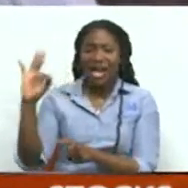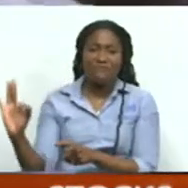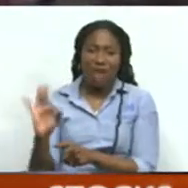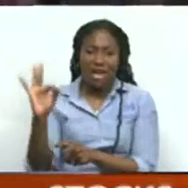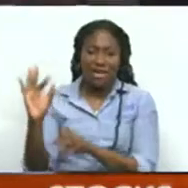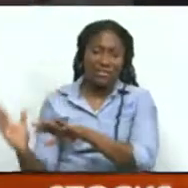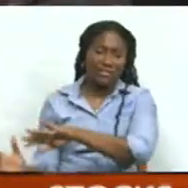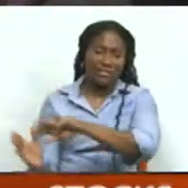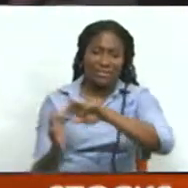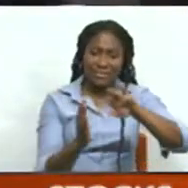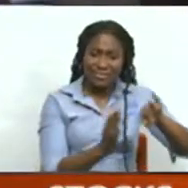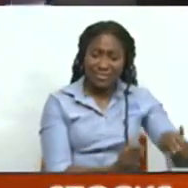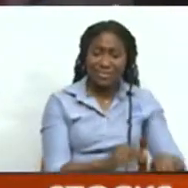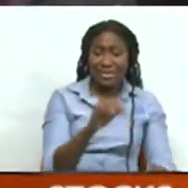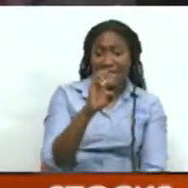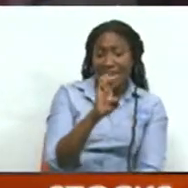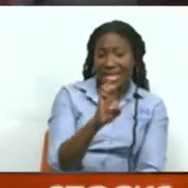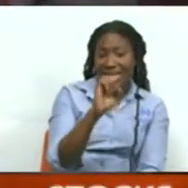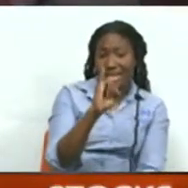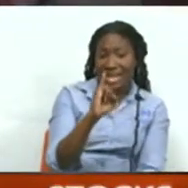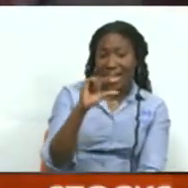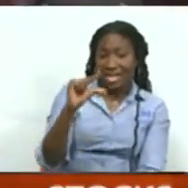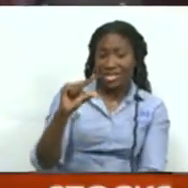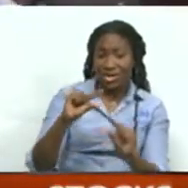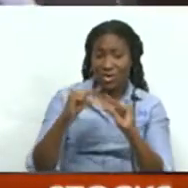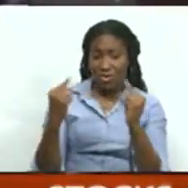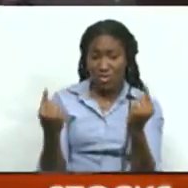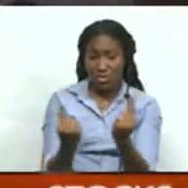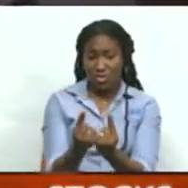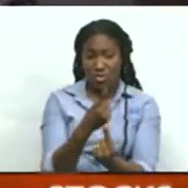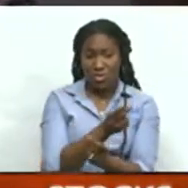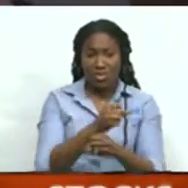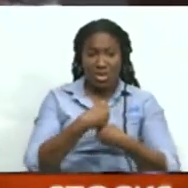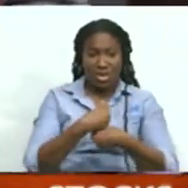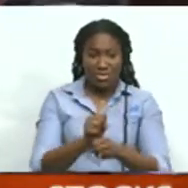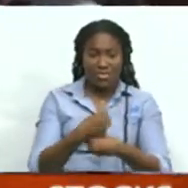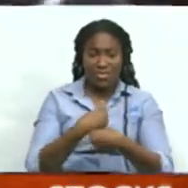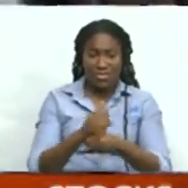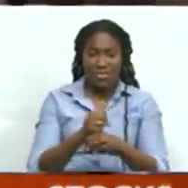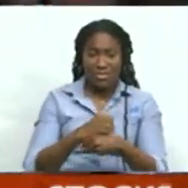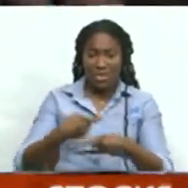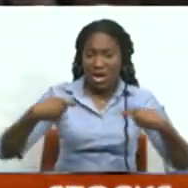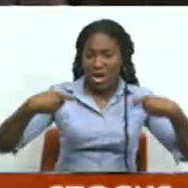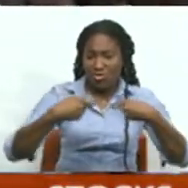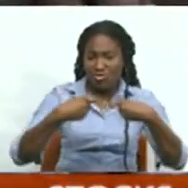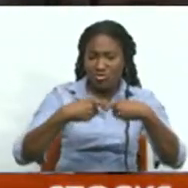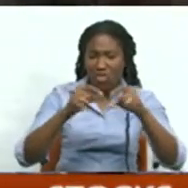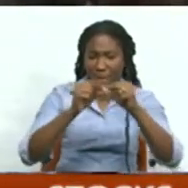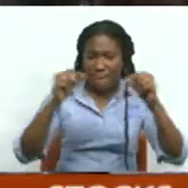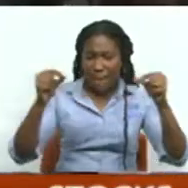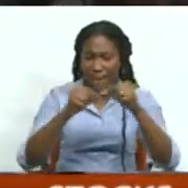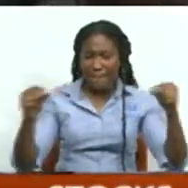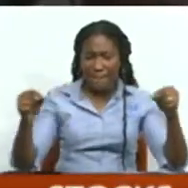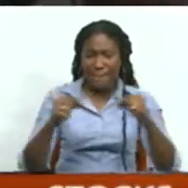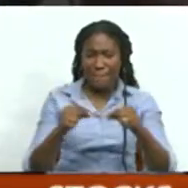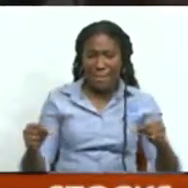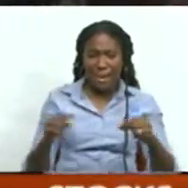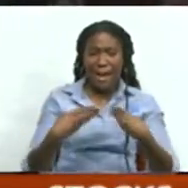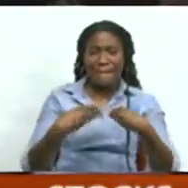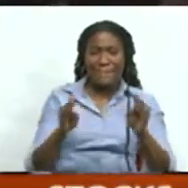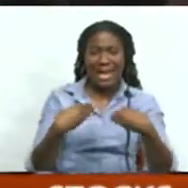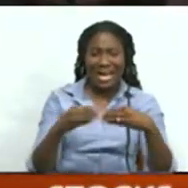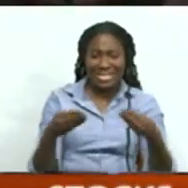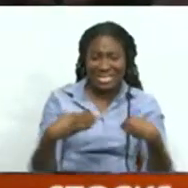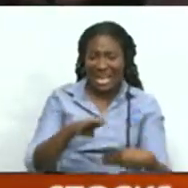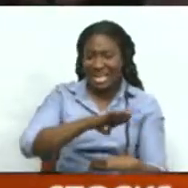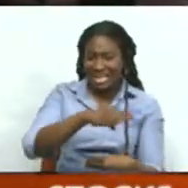The Electrical Industries Group, a producer of electrical cables, plastics for construction, power solutions, and packaging